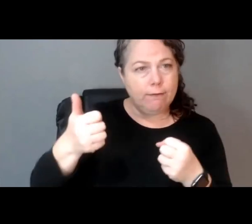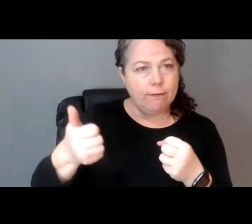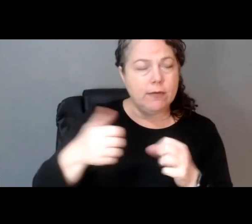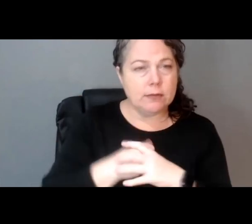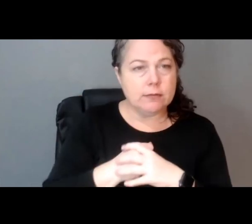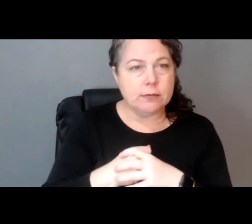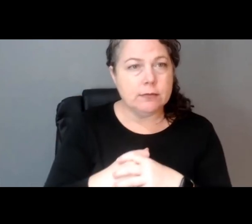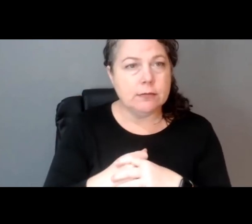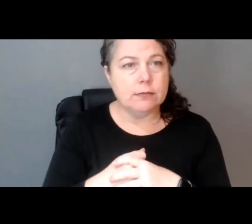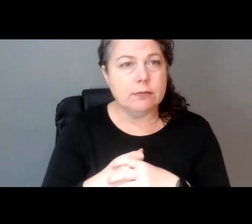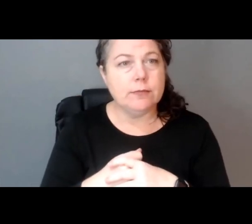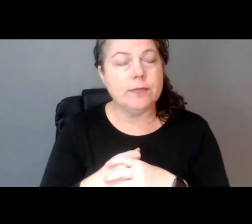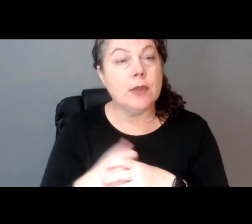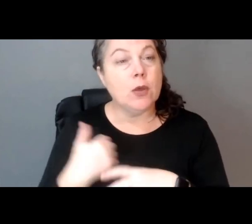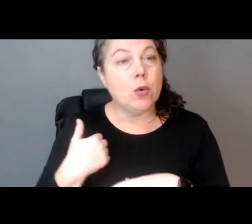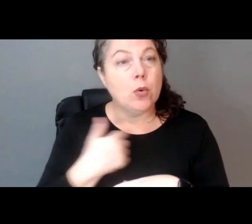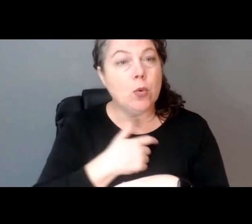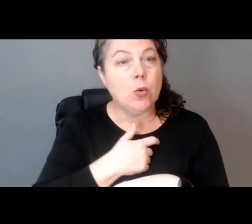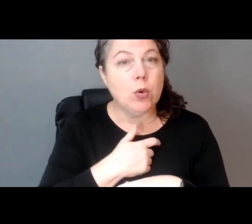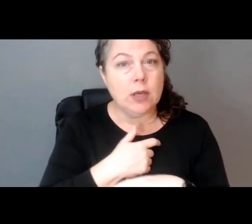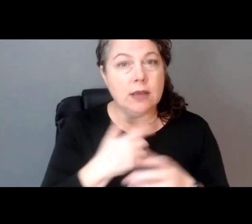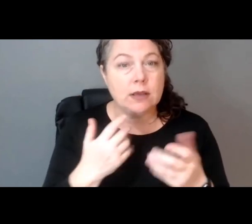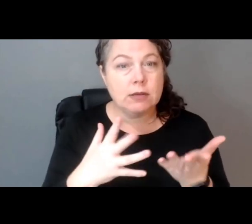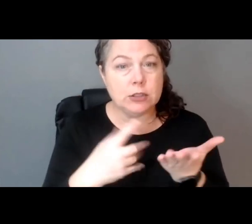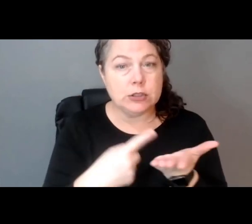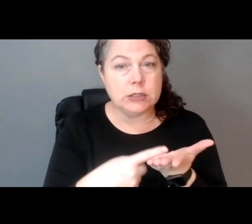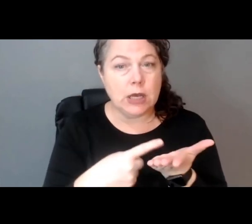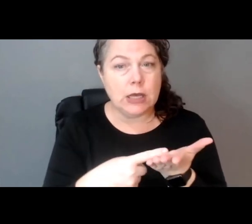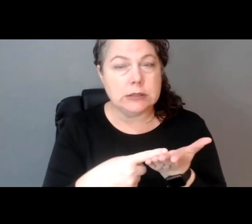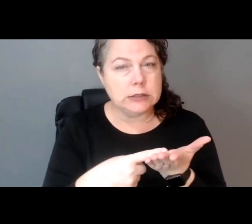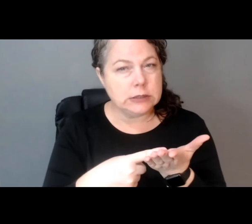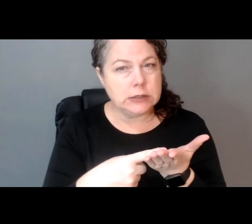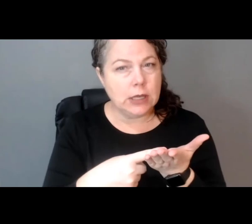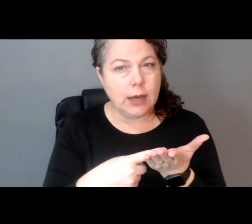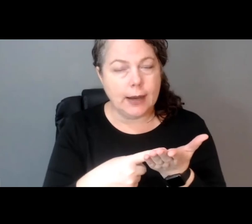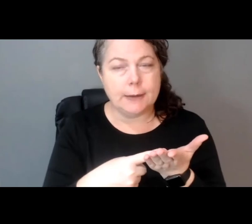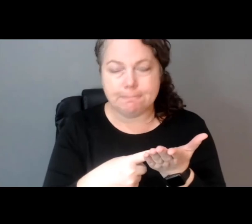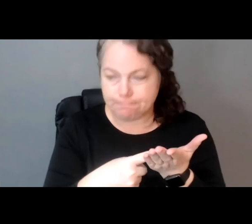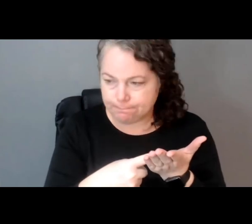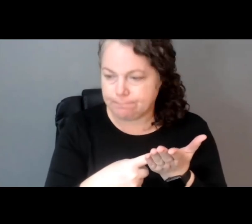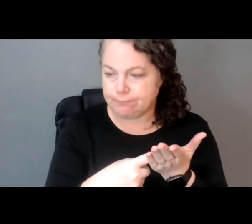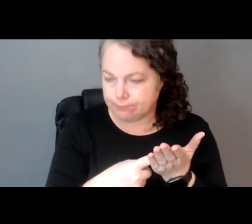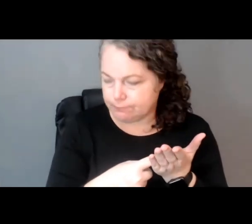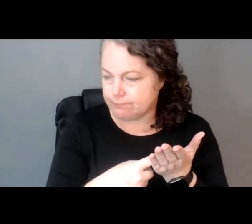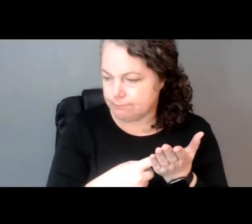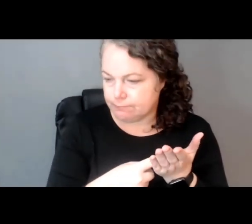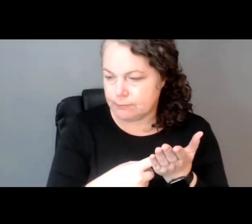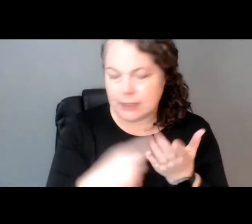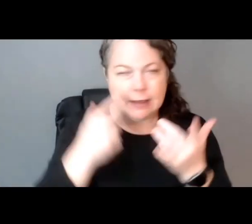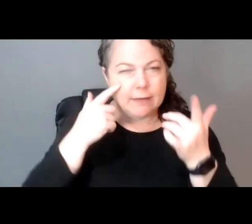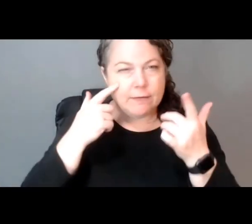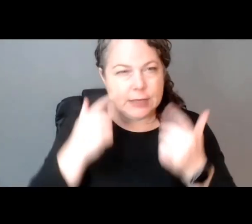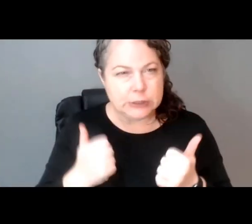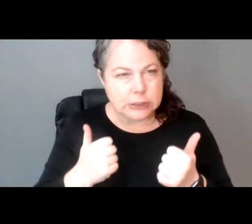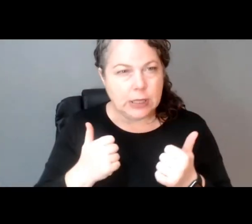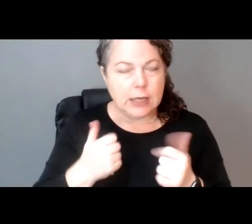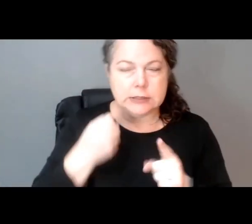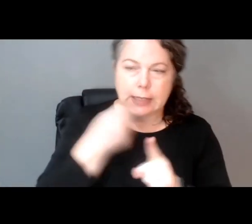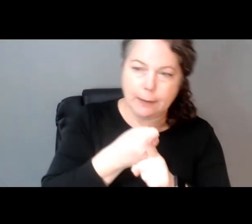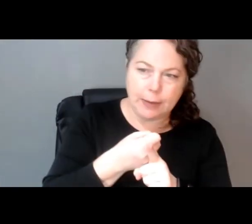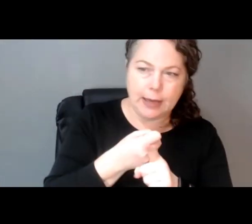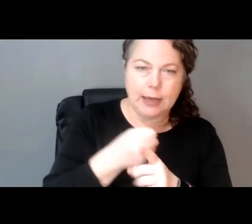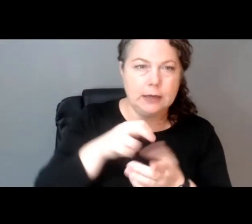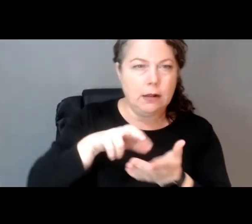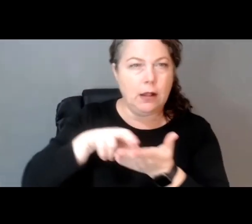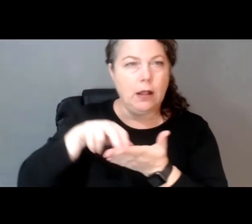We talked about the impact of vision loss and falls on our